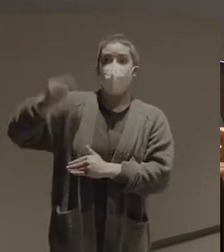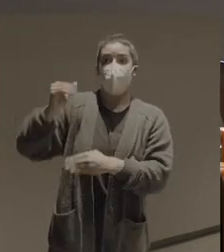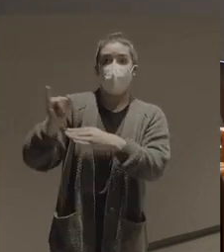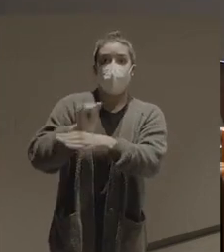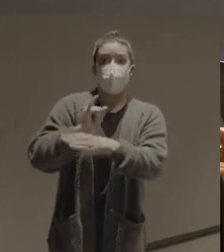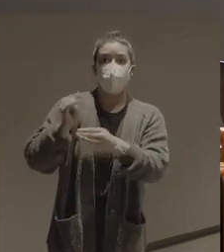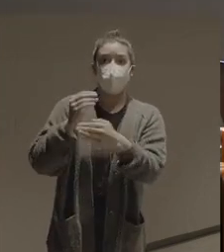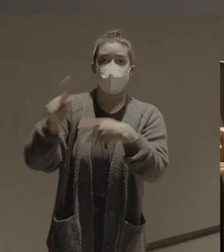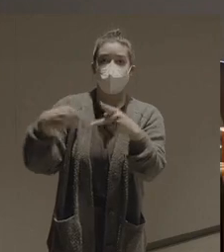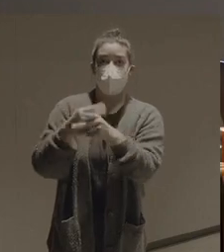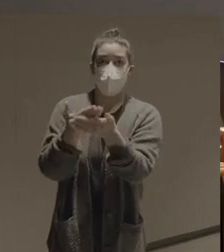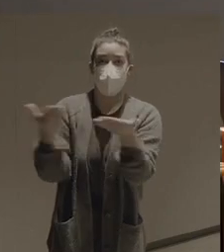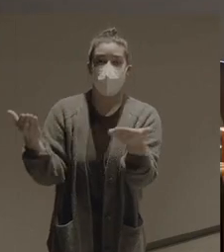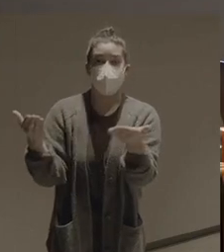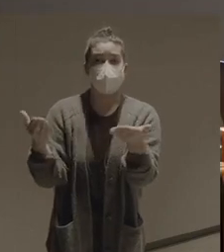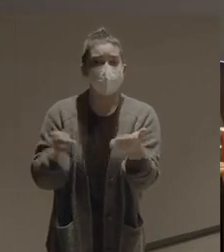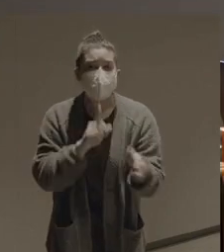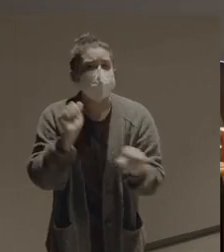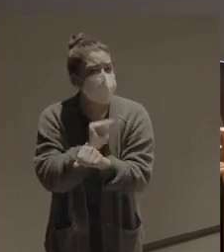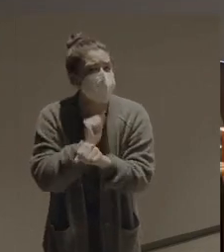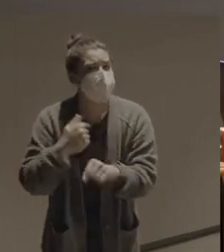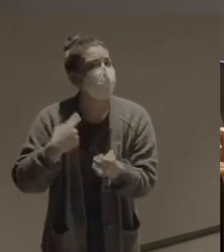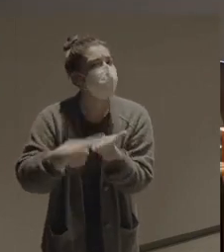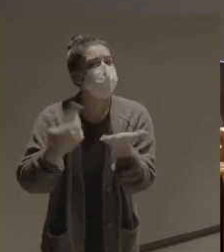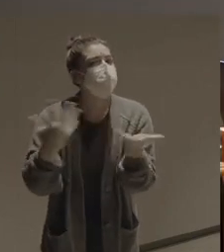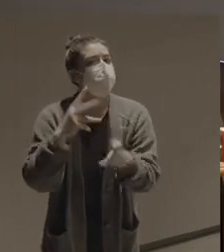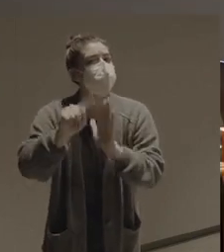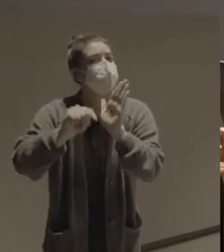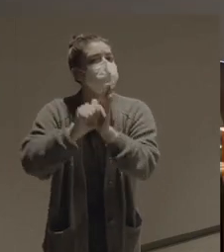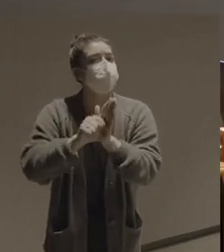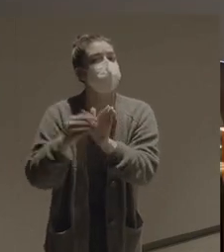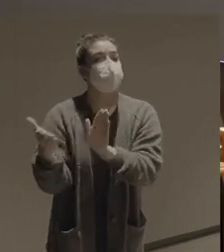about the 1960s at this time.